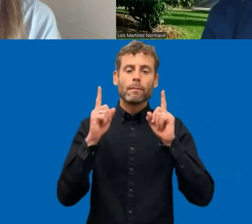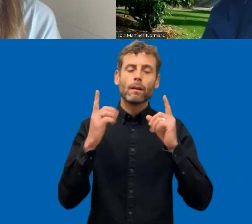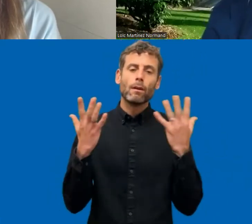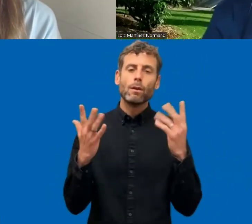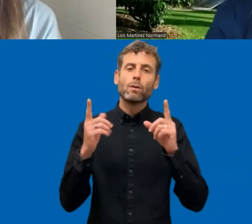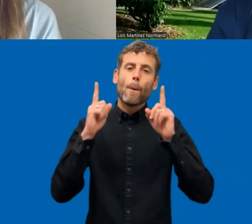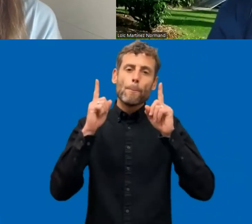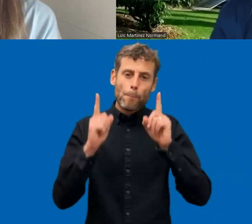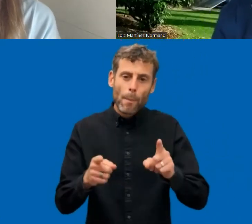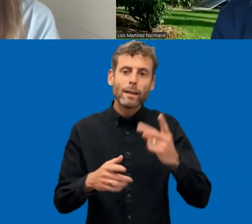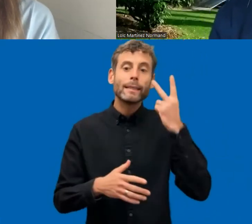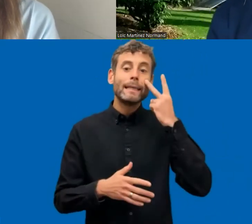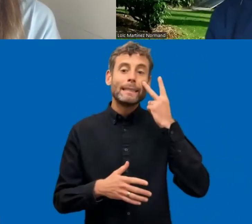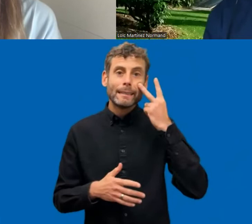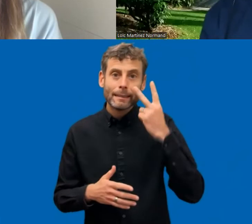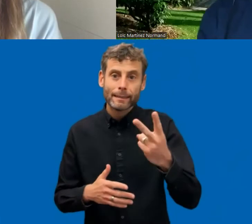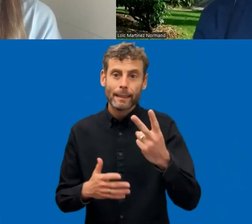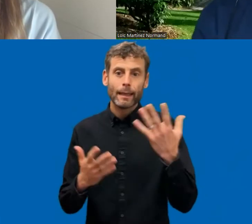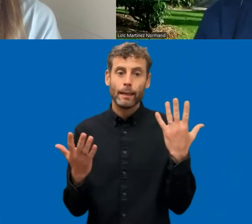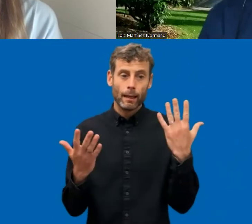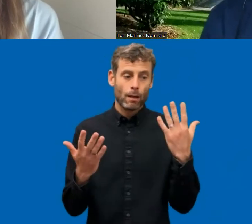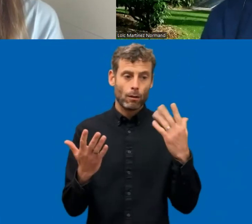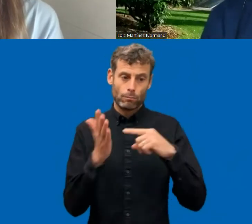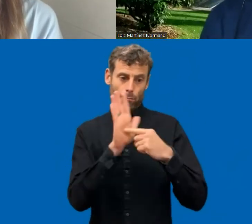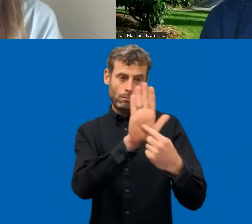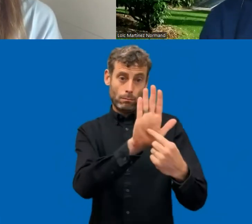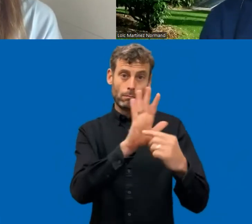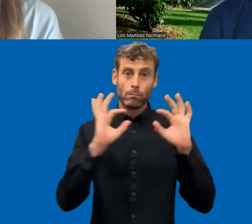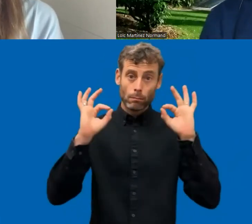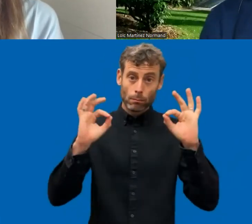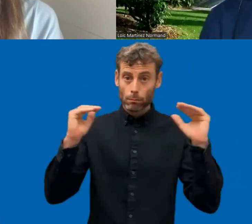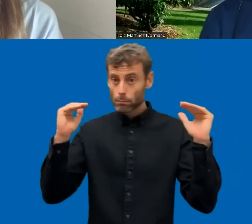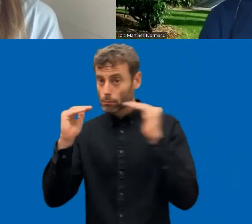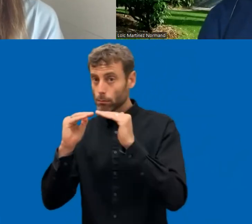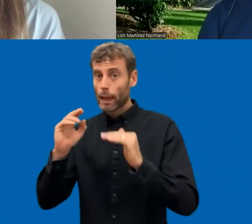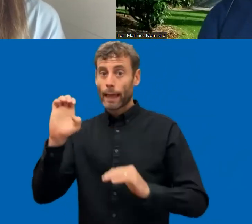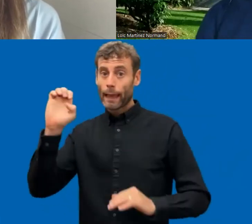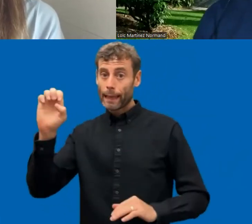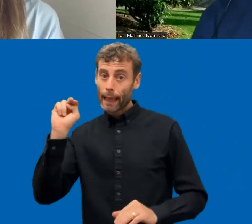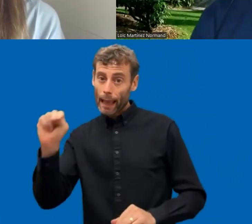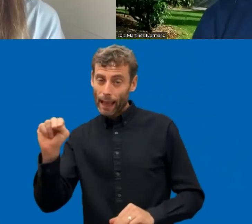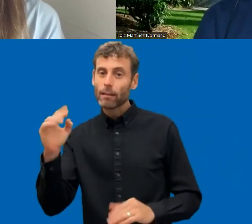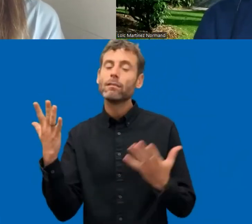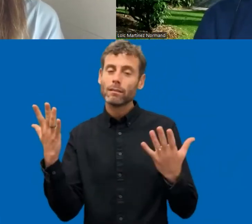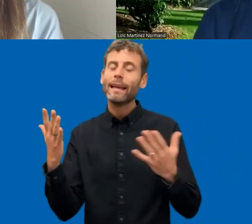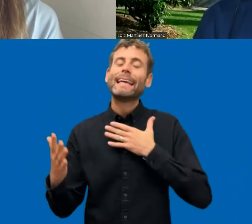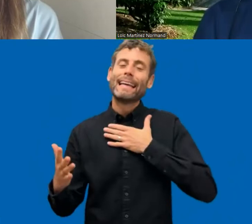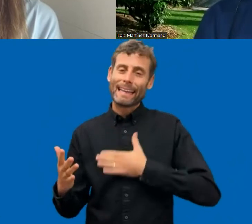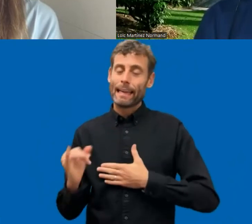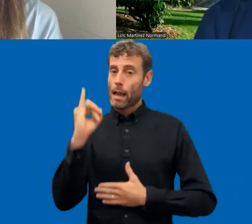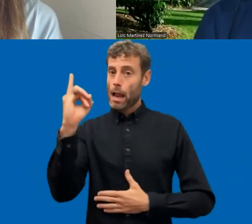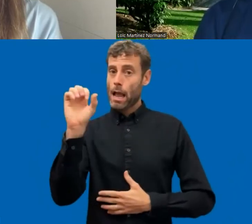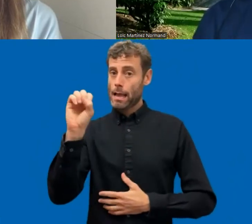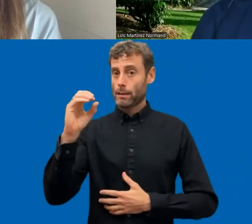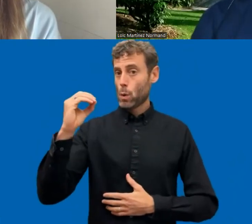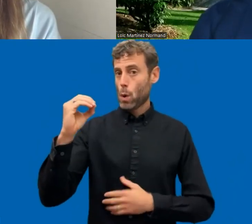faithful presentation of the EN. And the only way of doing that is involving the ESOs. But of course, could be developed by people